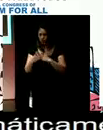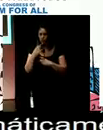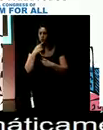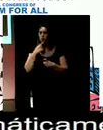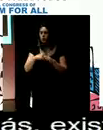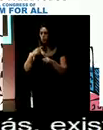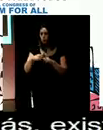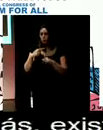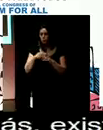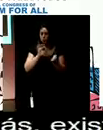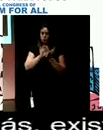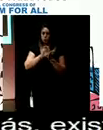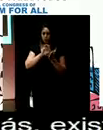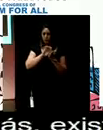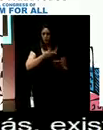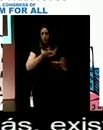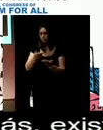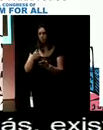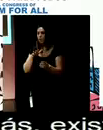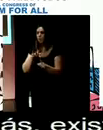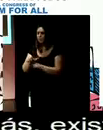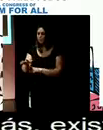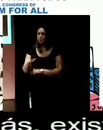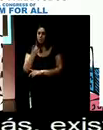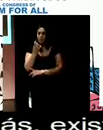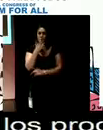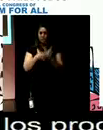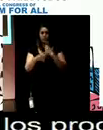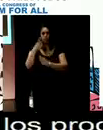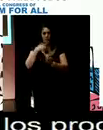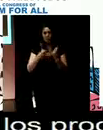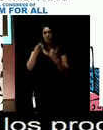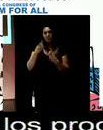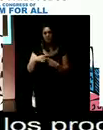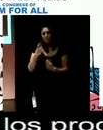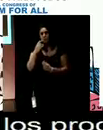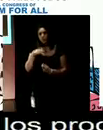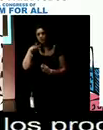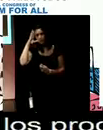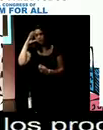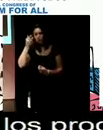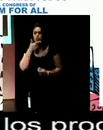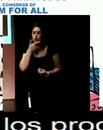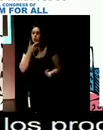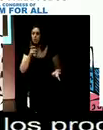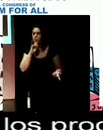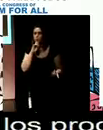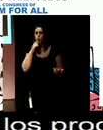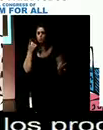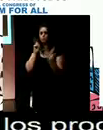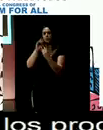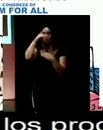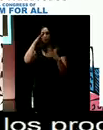information related to products, accessible products and services, and lack of knowledge in terms